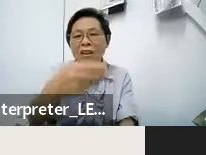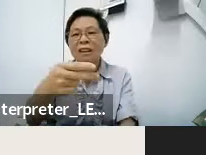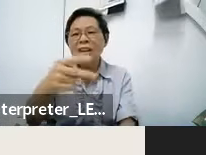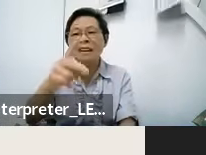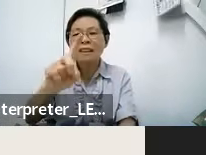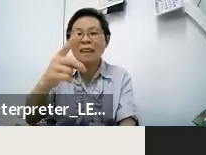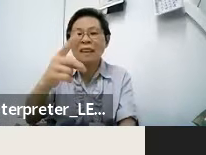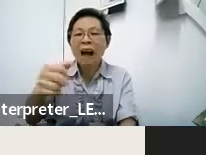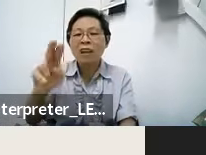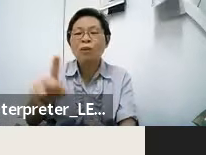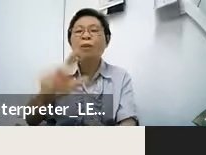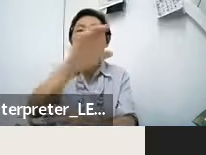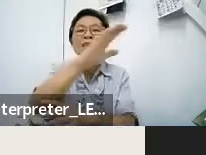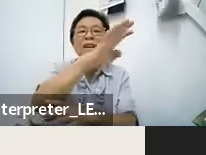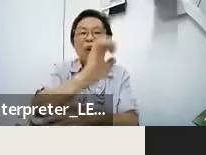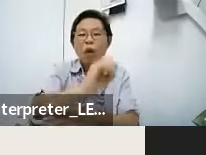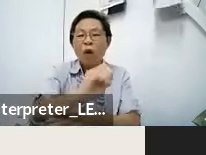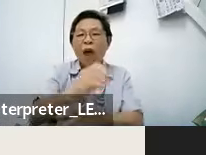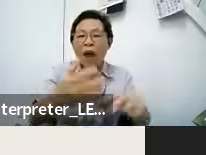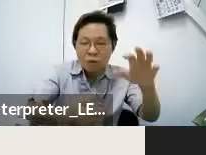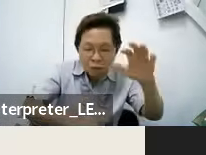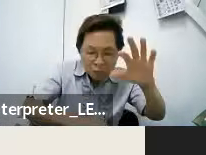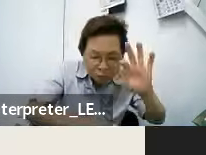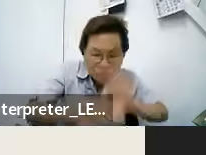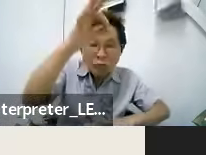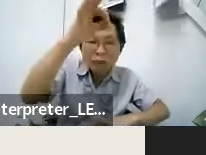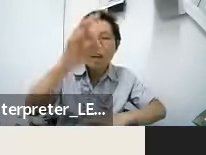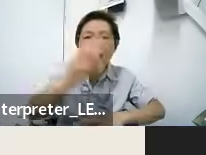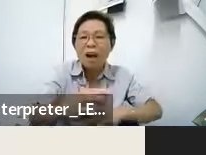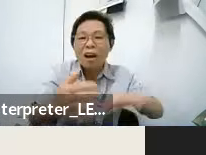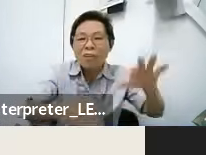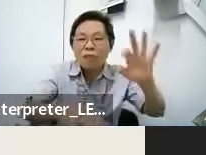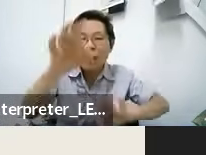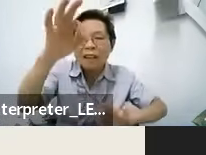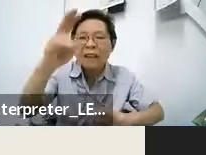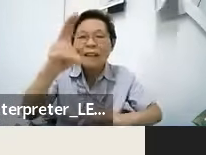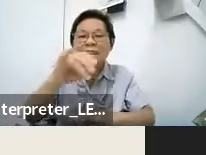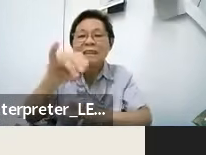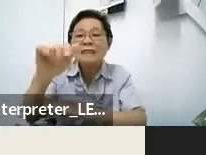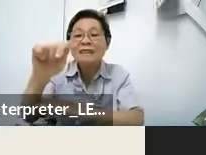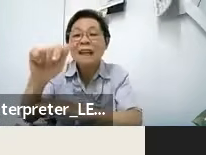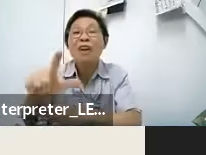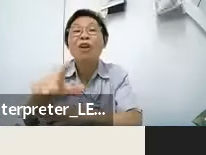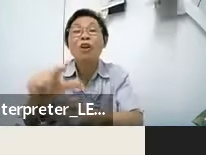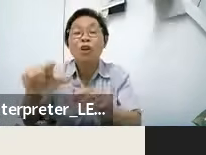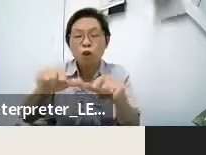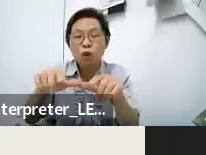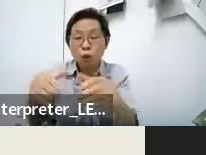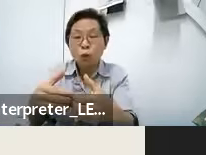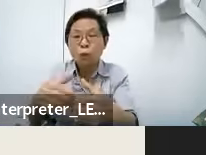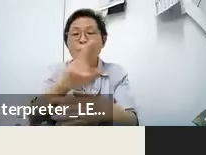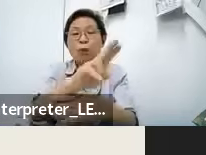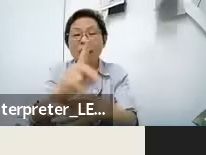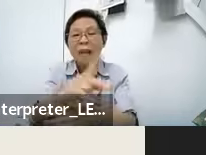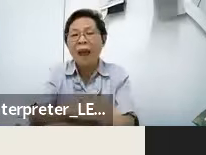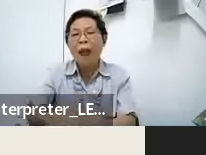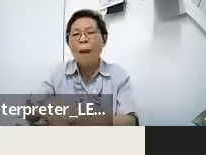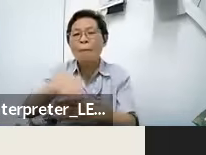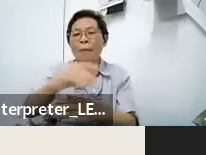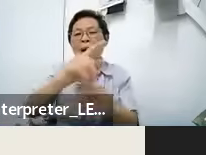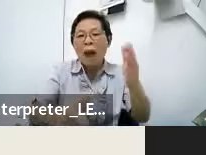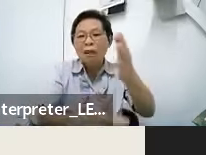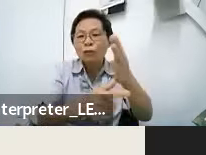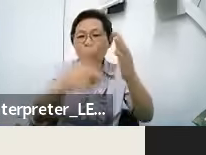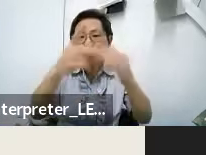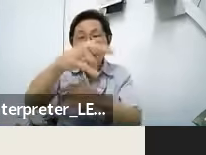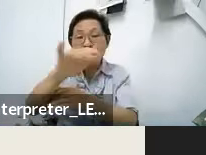and founder of Nisai Group, United Kingdom, and Associate Professor Dr. Lau Hui Min, School of Education